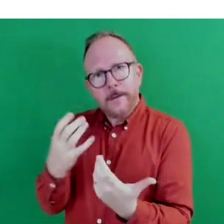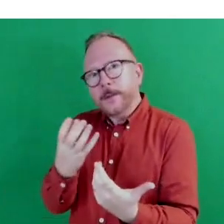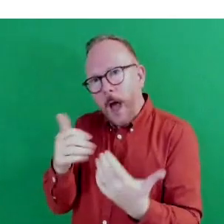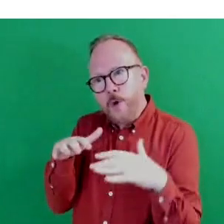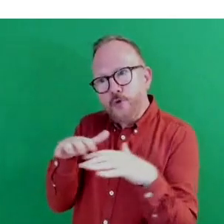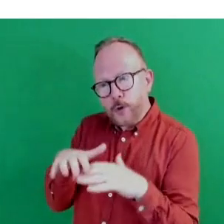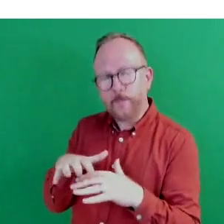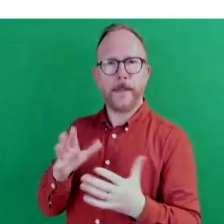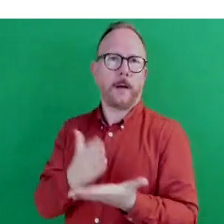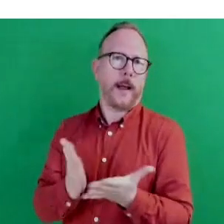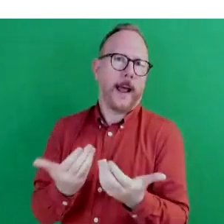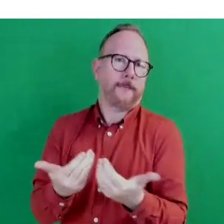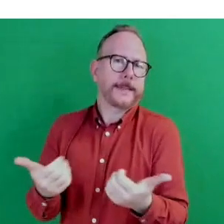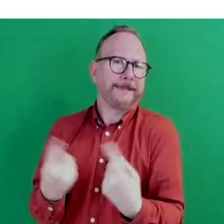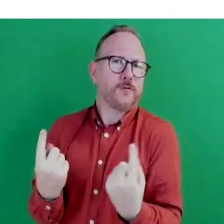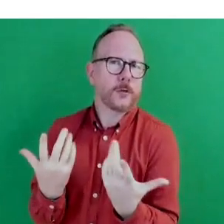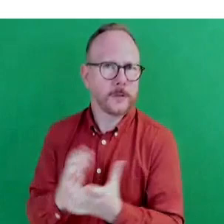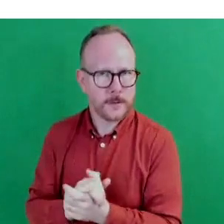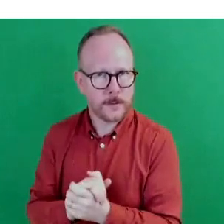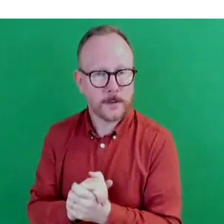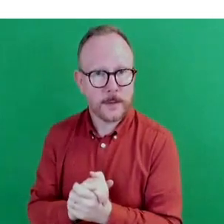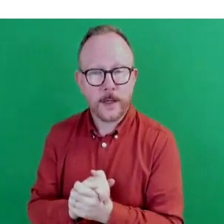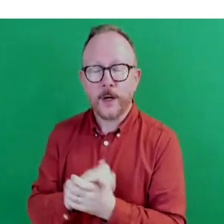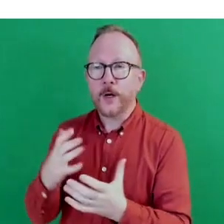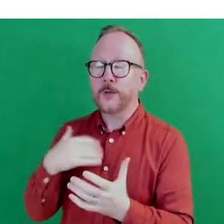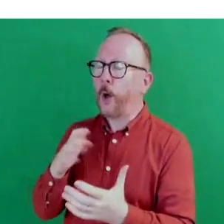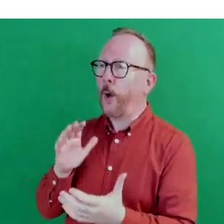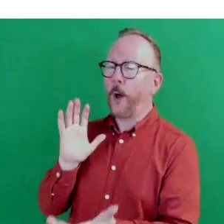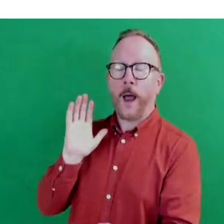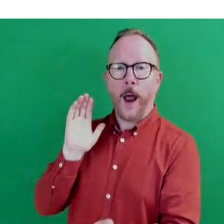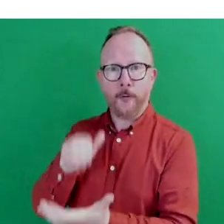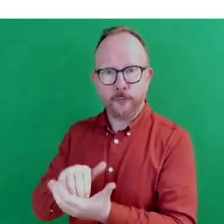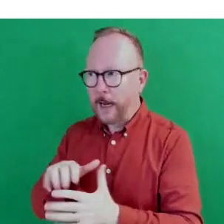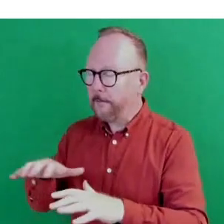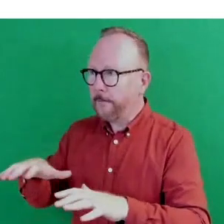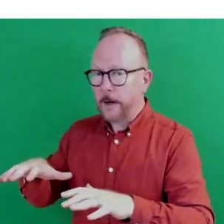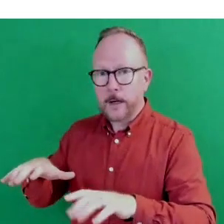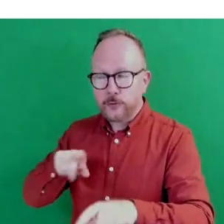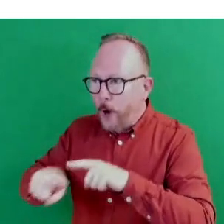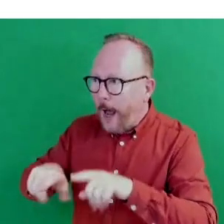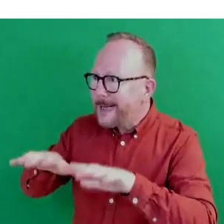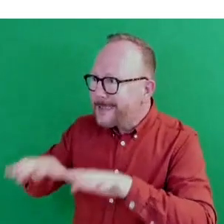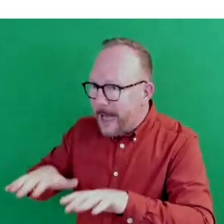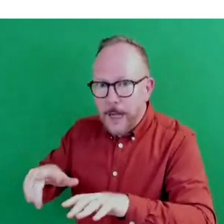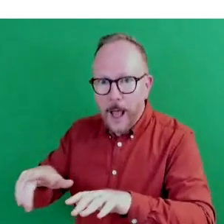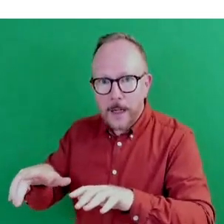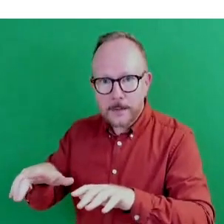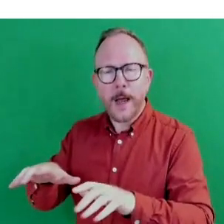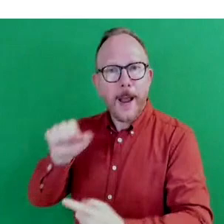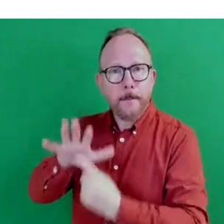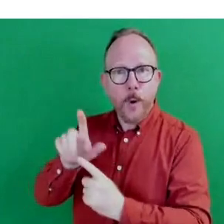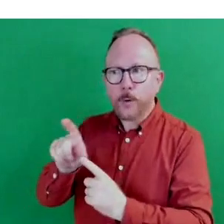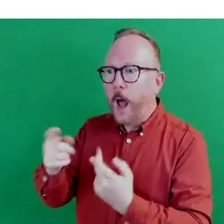So it just sort of finding our feet, especially for me, sort of just making sure that you went around shadowing everyone that you